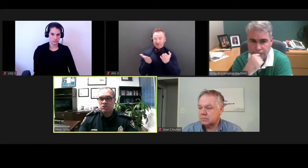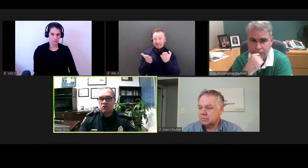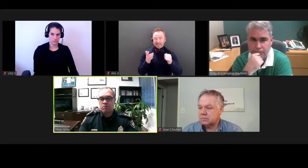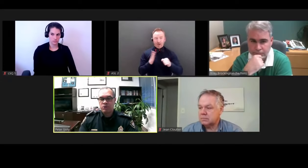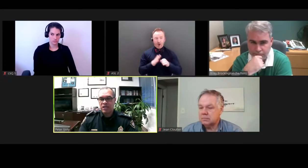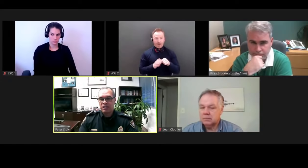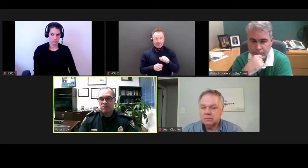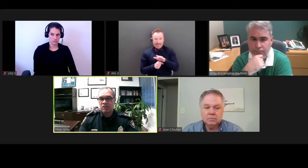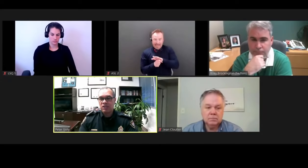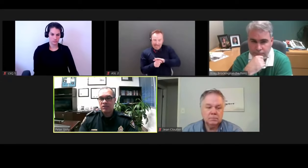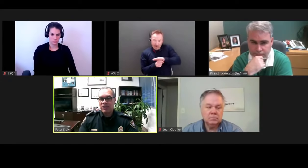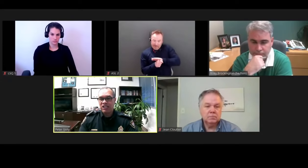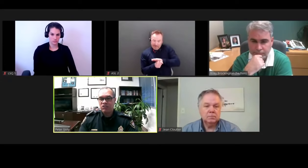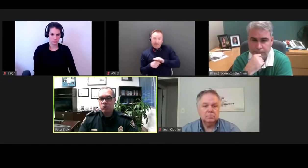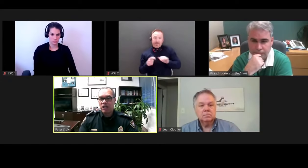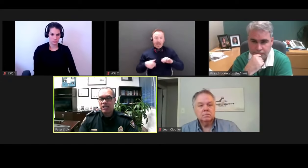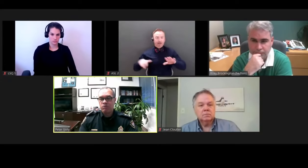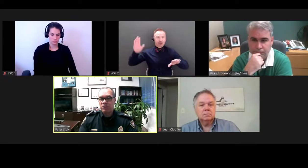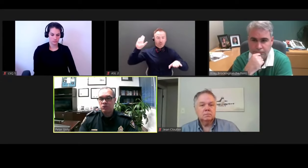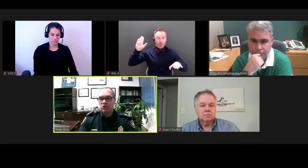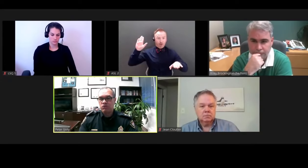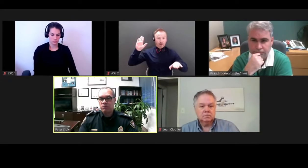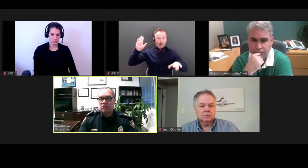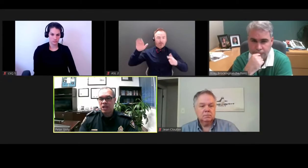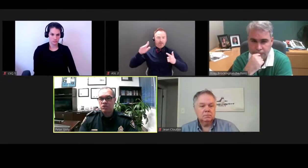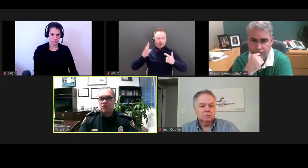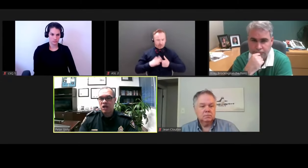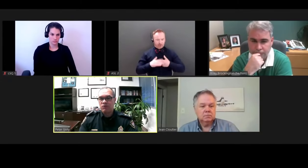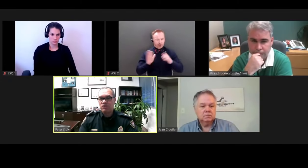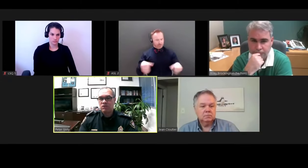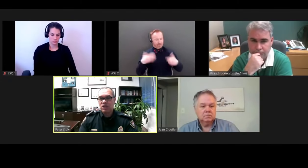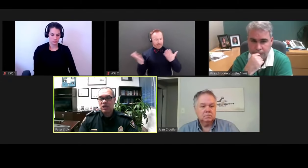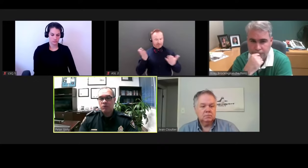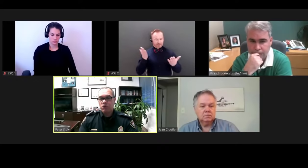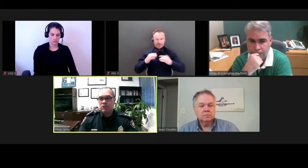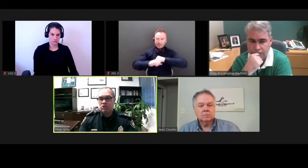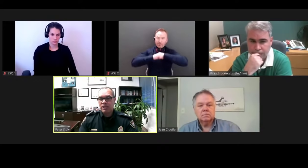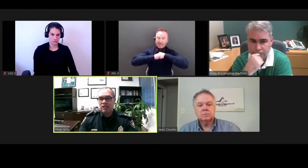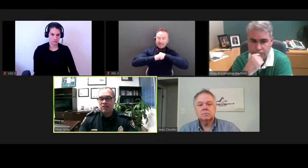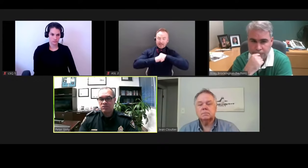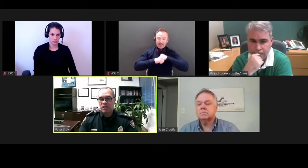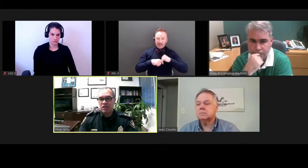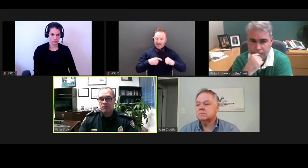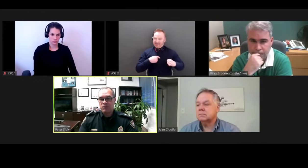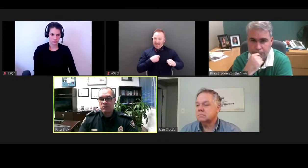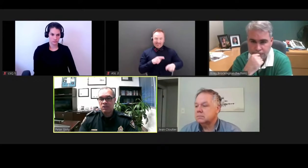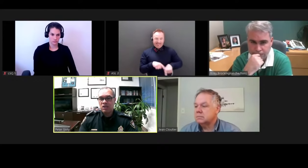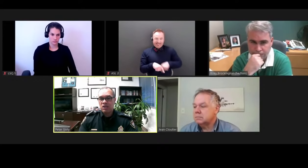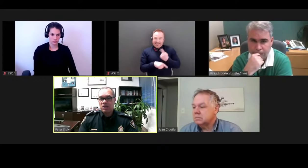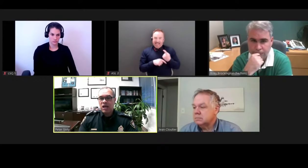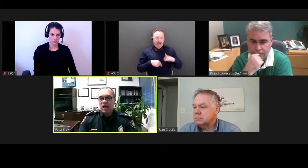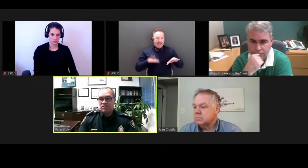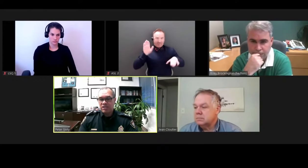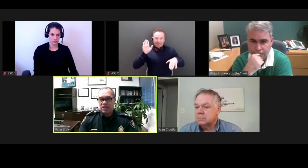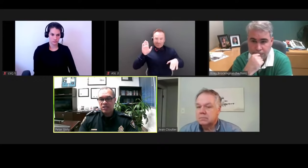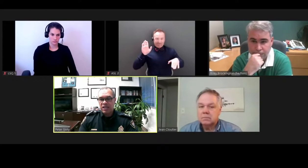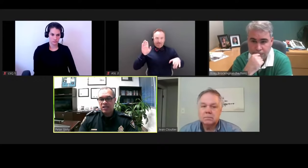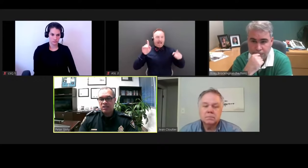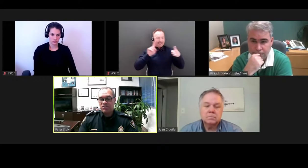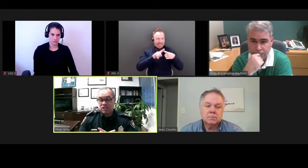to serve and protect. And that is what I have been doing from the day I took office and will be to my last day in office.